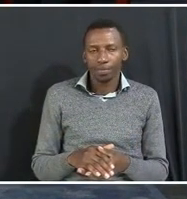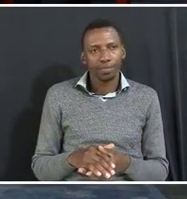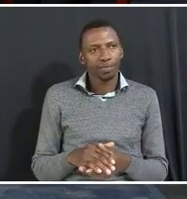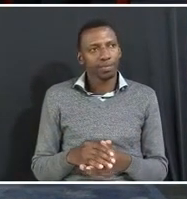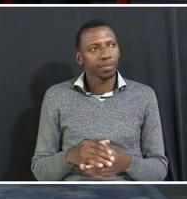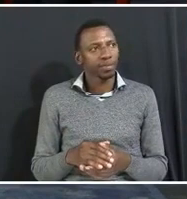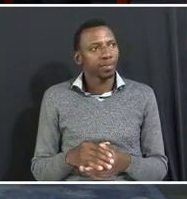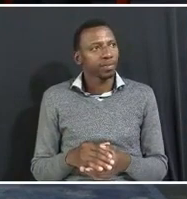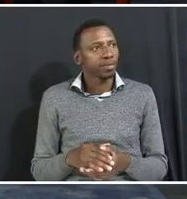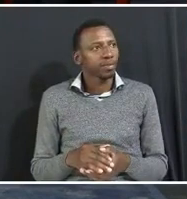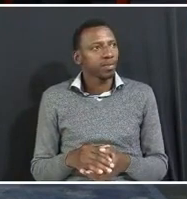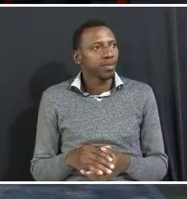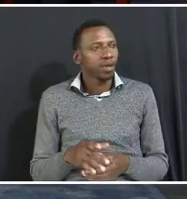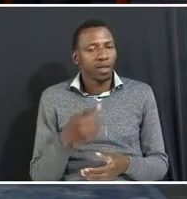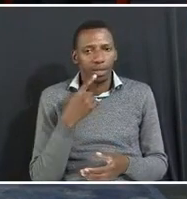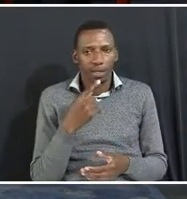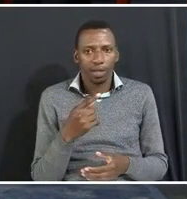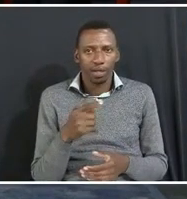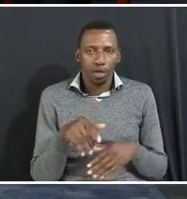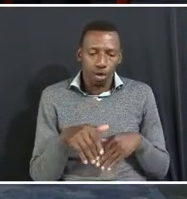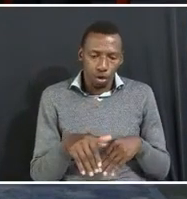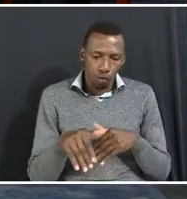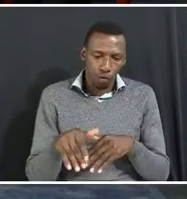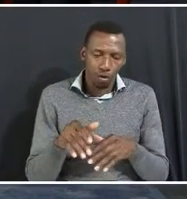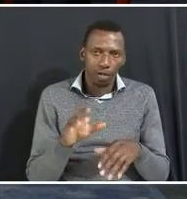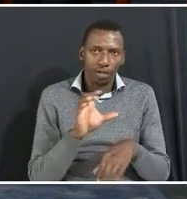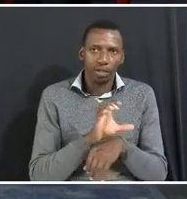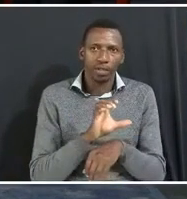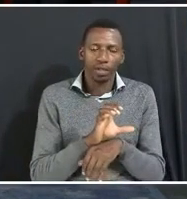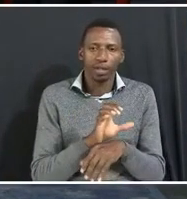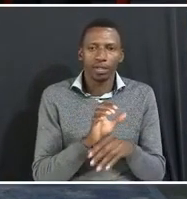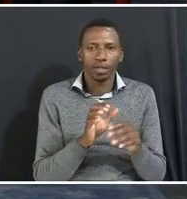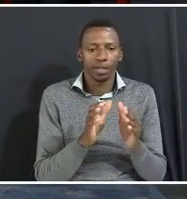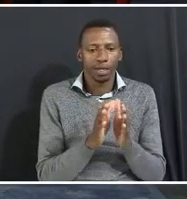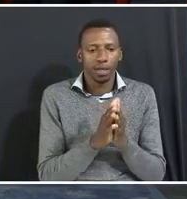He has said that according to the church manual, I may not be